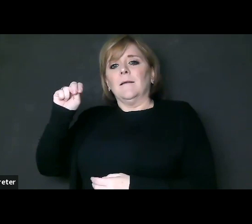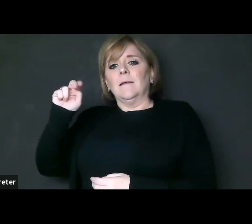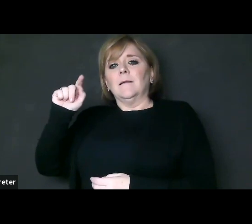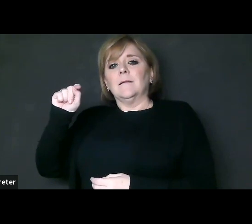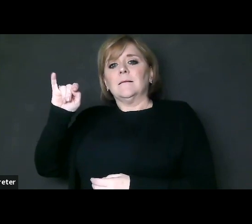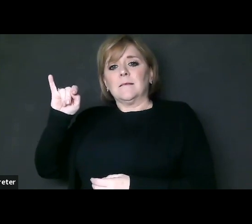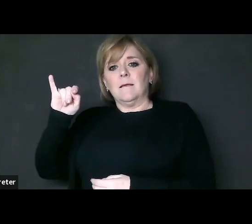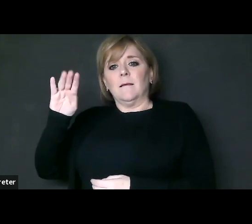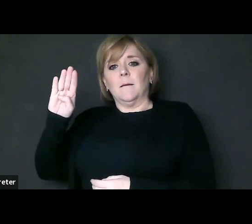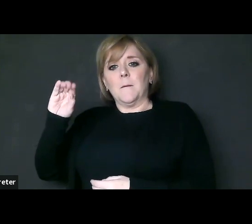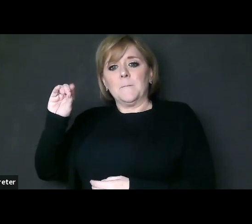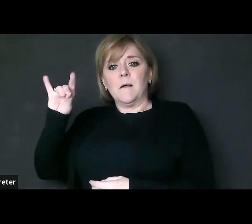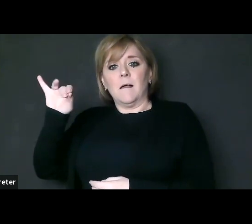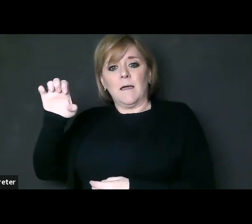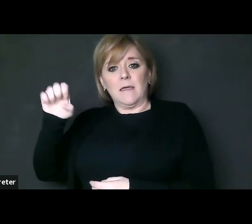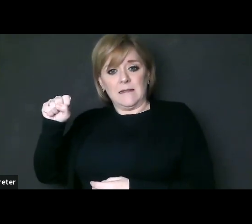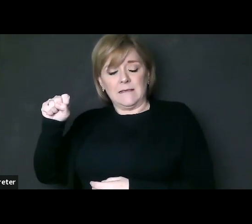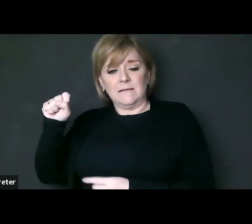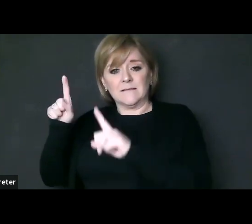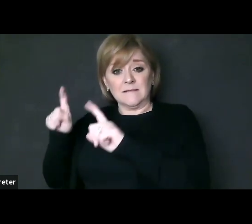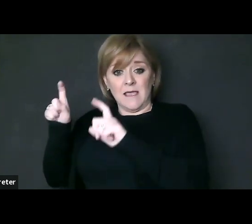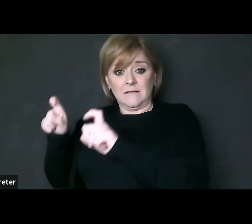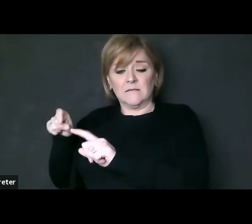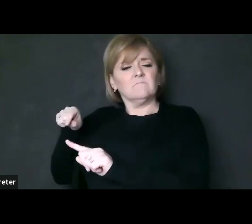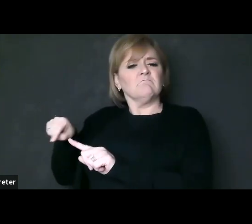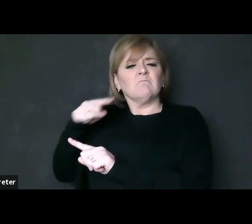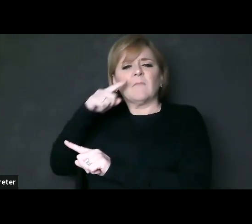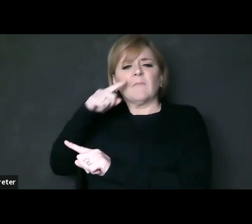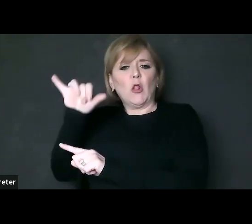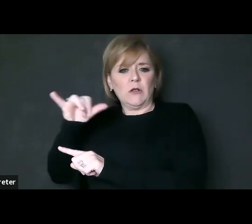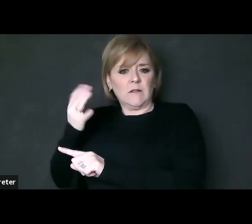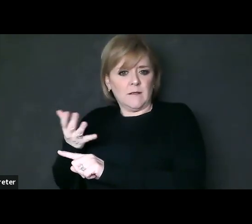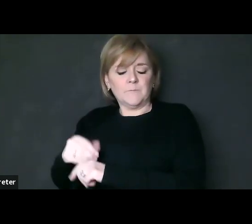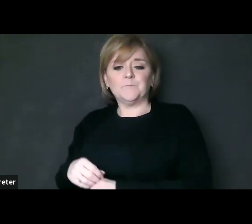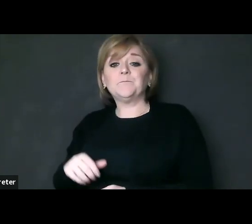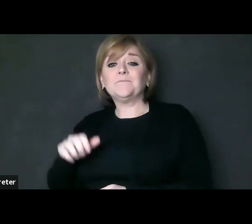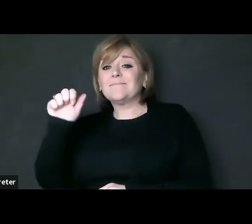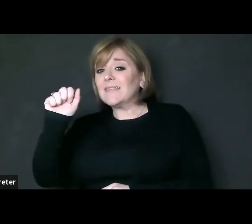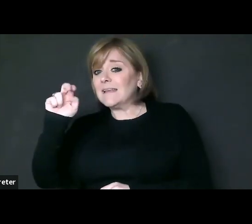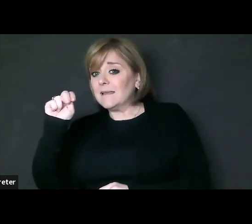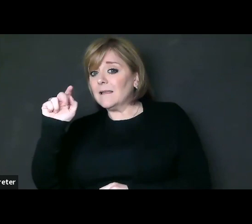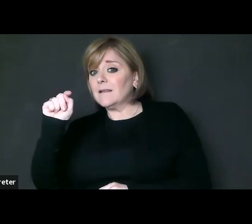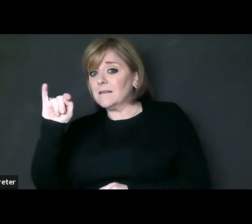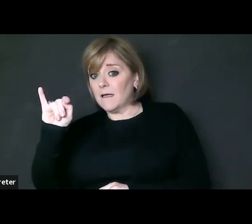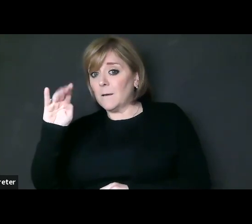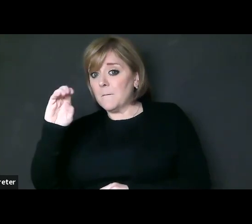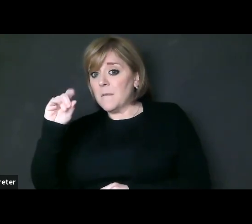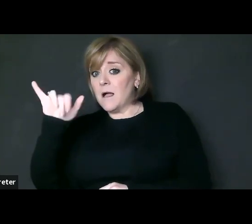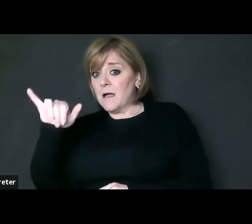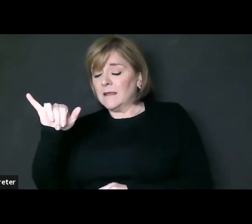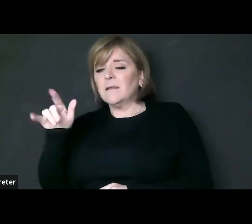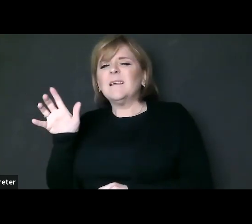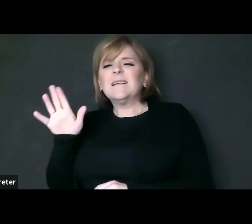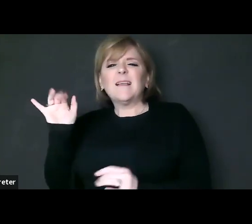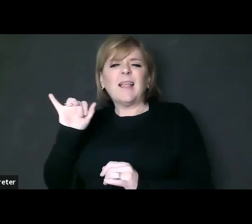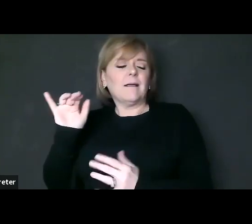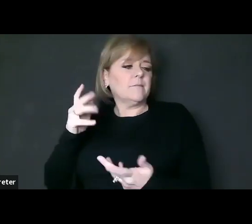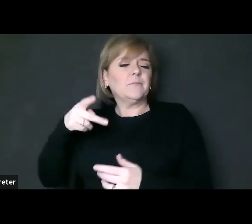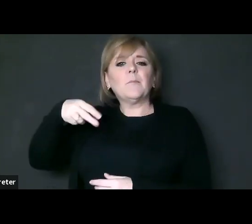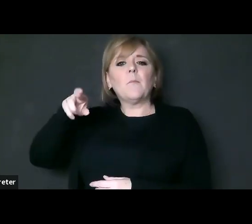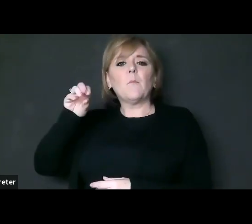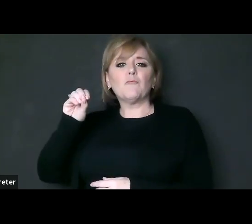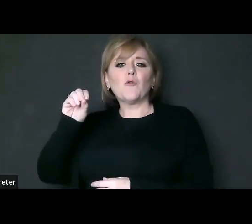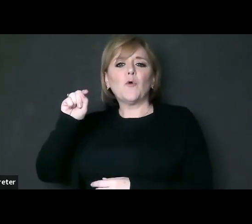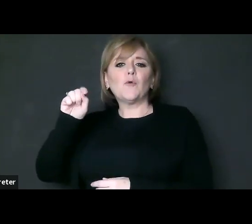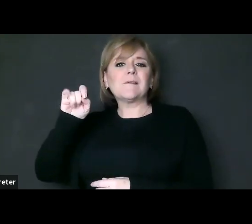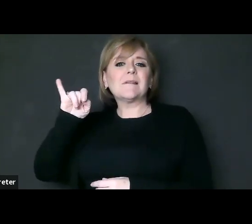And the antibody test, so what is an antibody? An antibody is a little protein warrior. We'll call it a protein warrior.